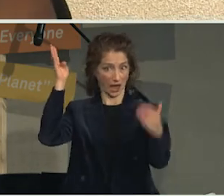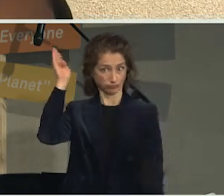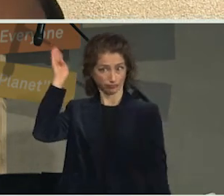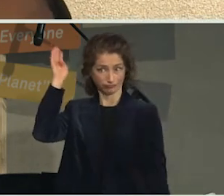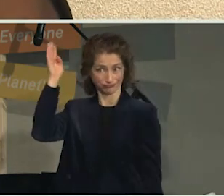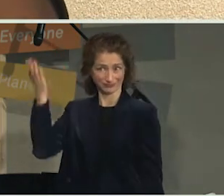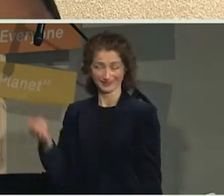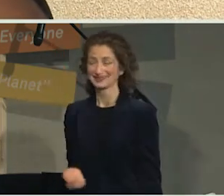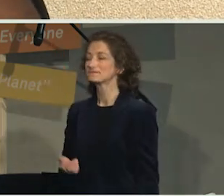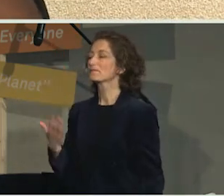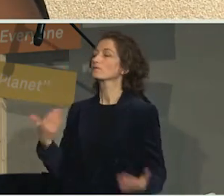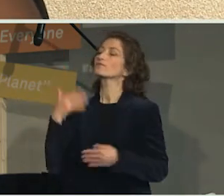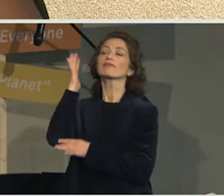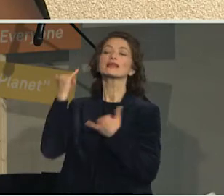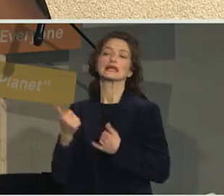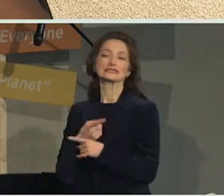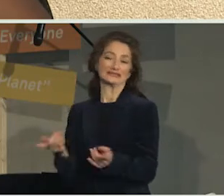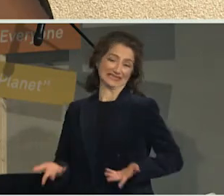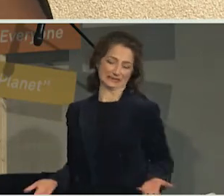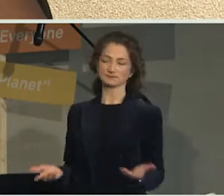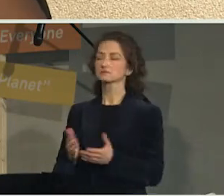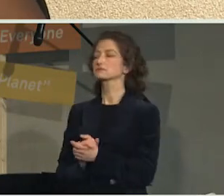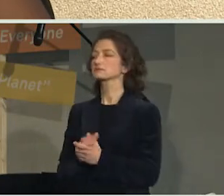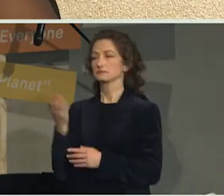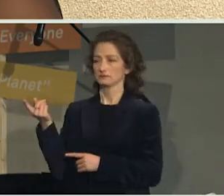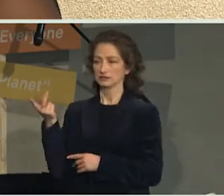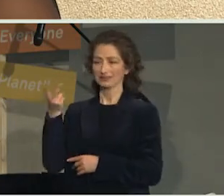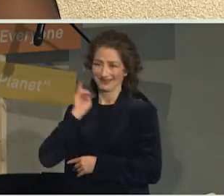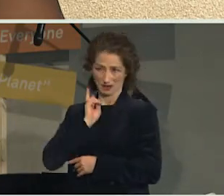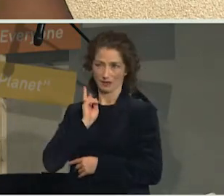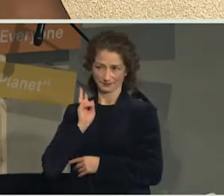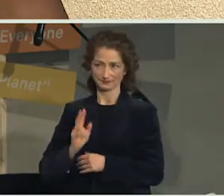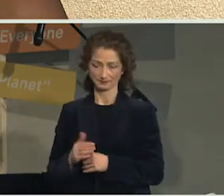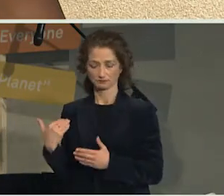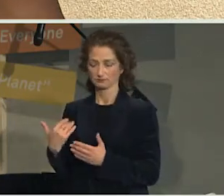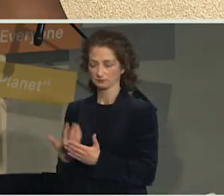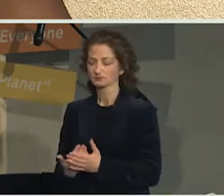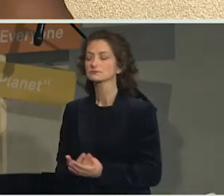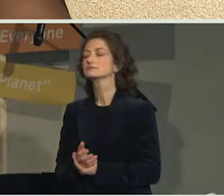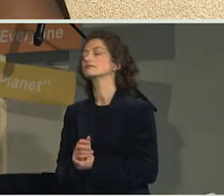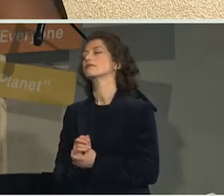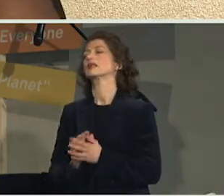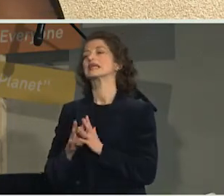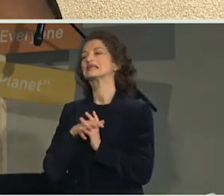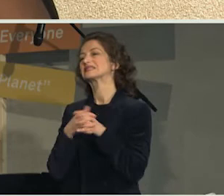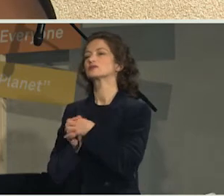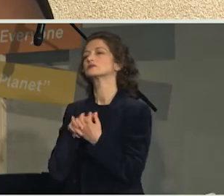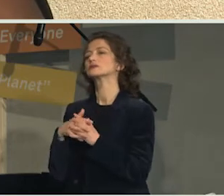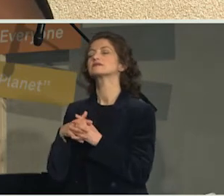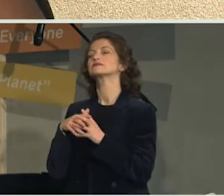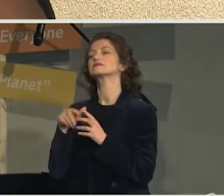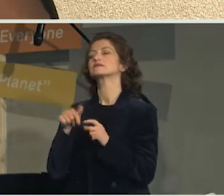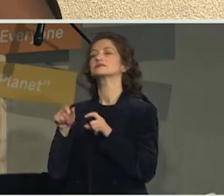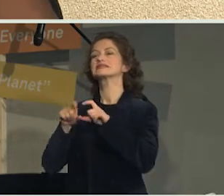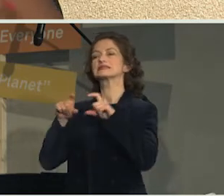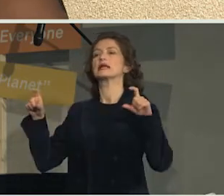So what to talk to you about? So in the last 2 years alone, the trajectory of intersectionality